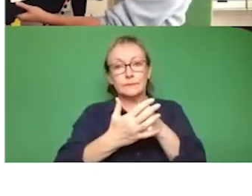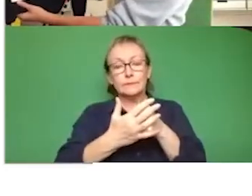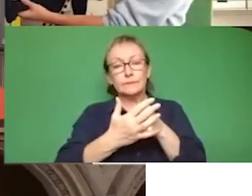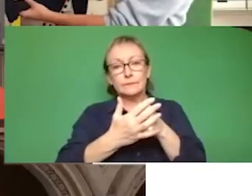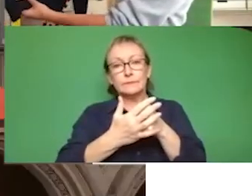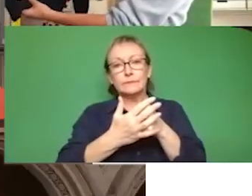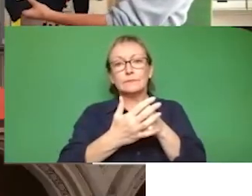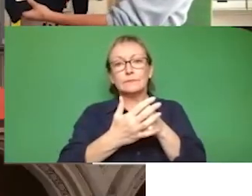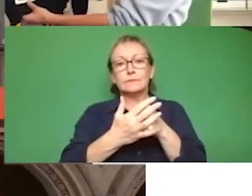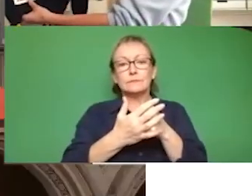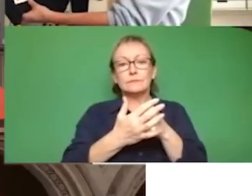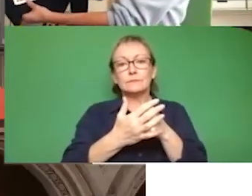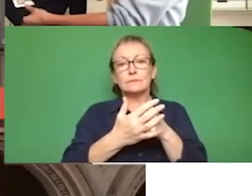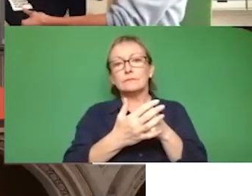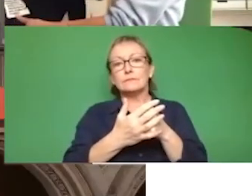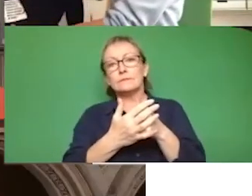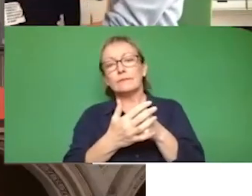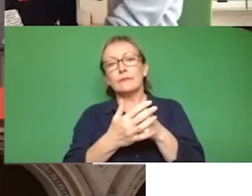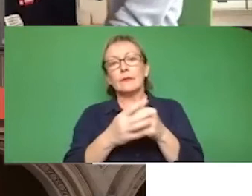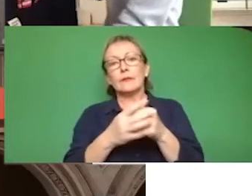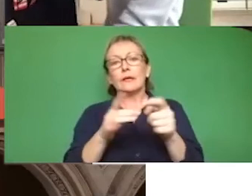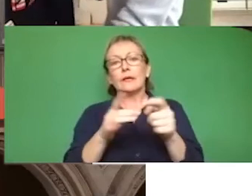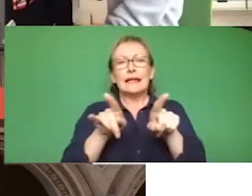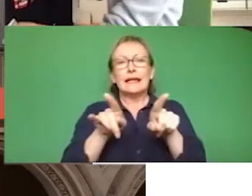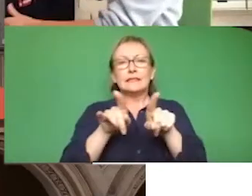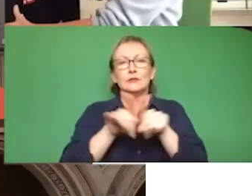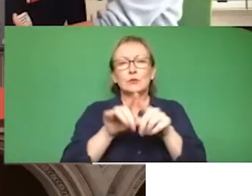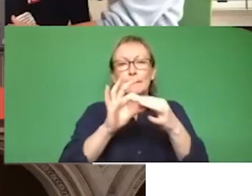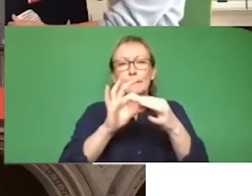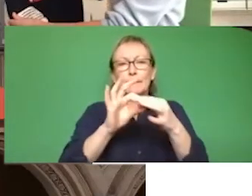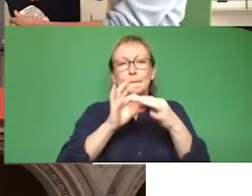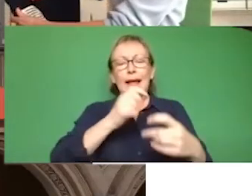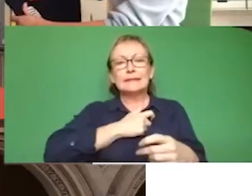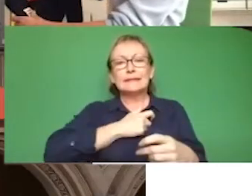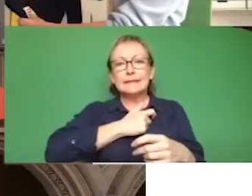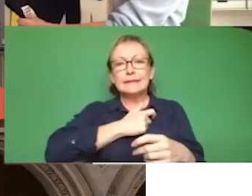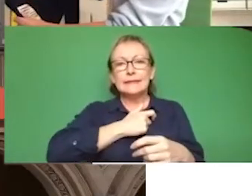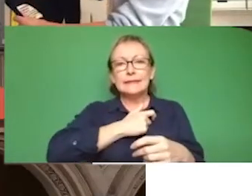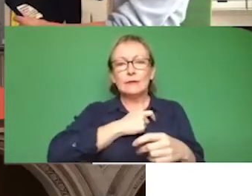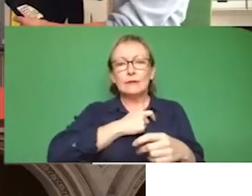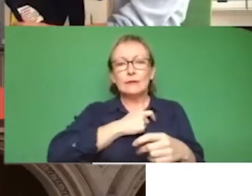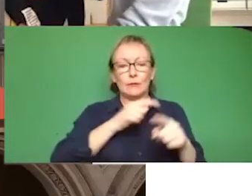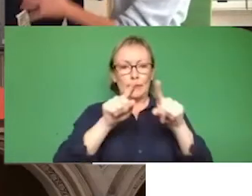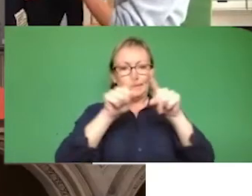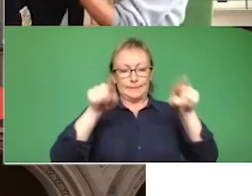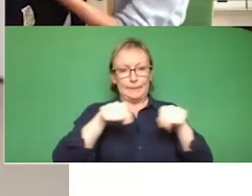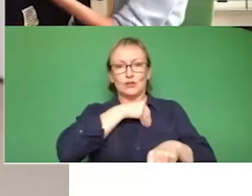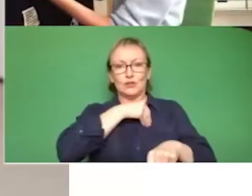inquiry into the condition of anxiety. And I just thought that was a really fantastic,